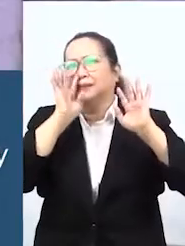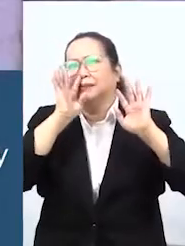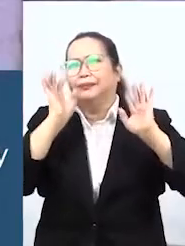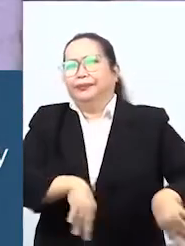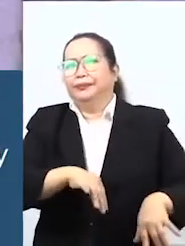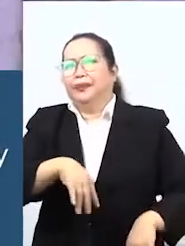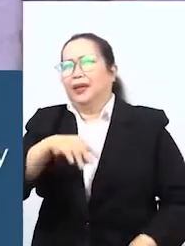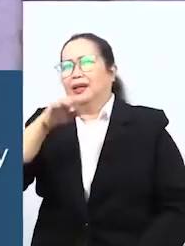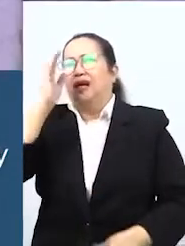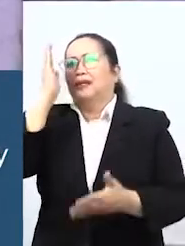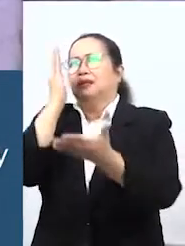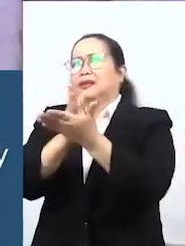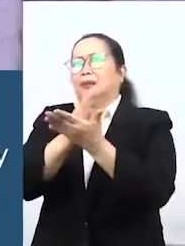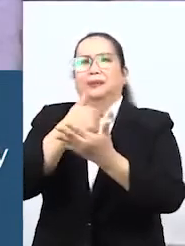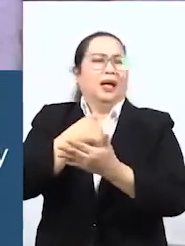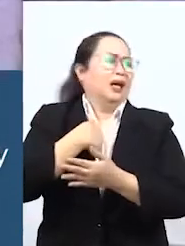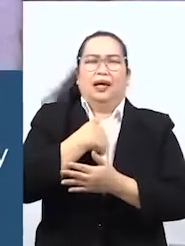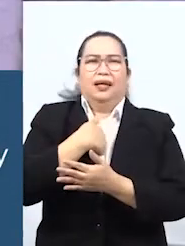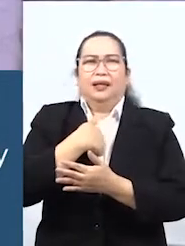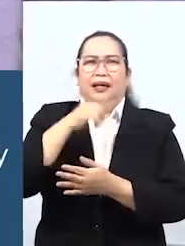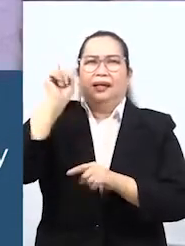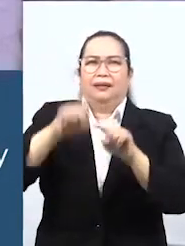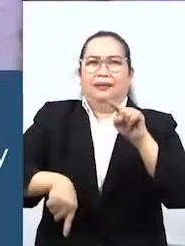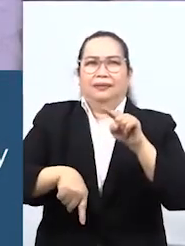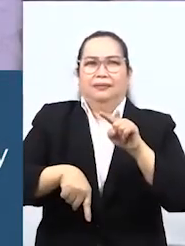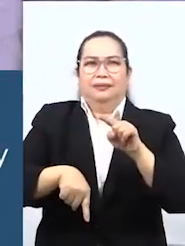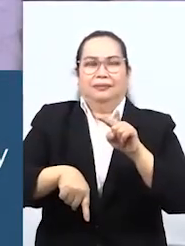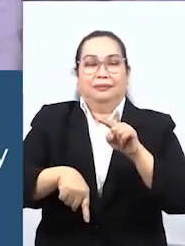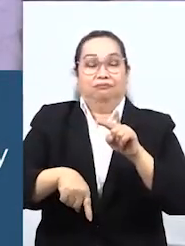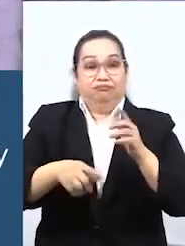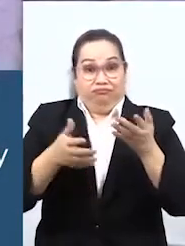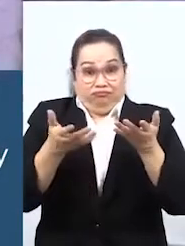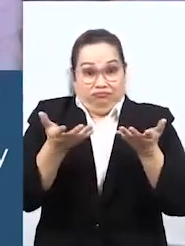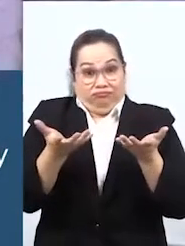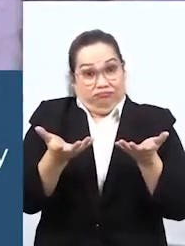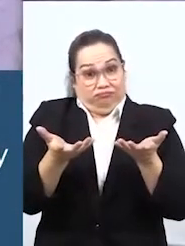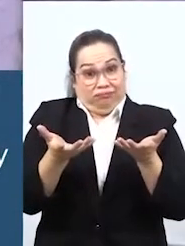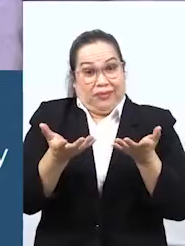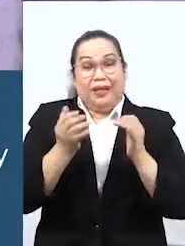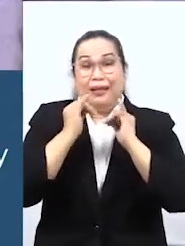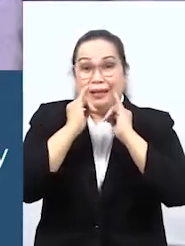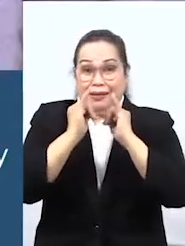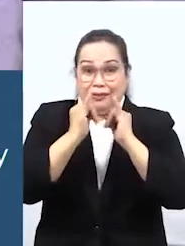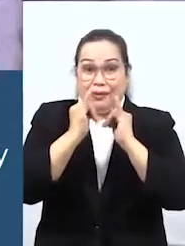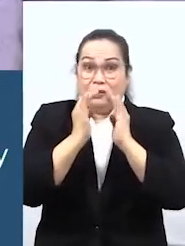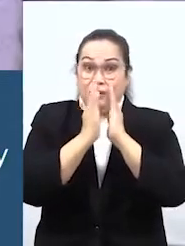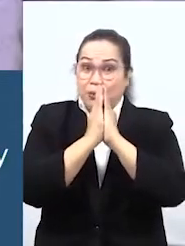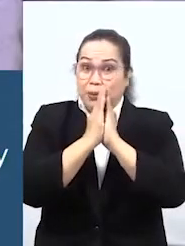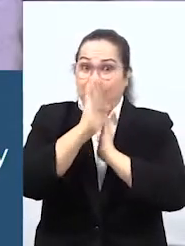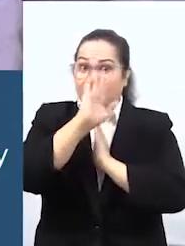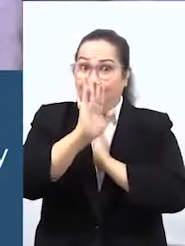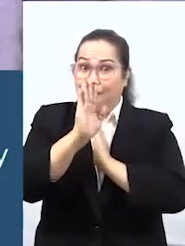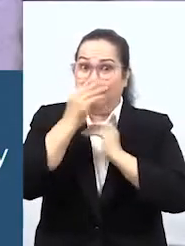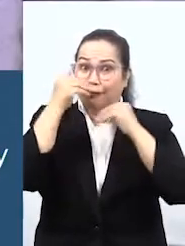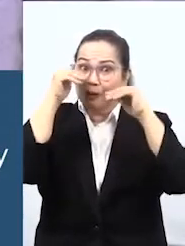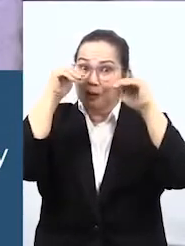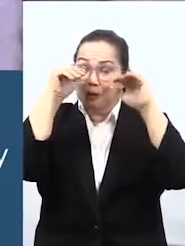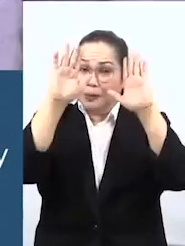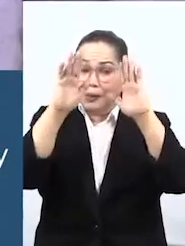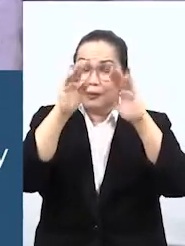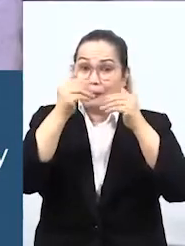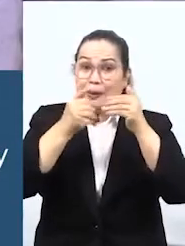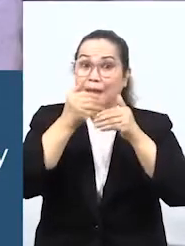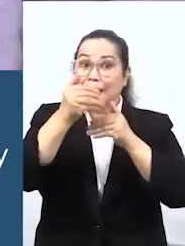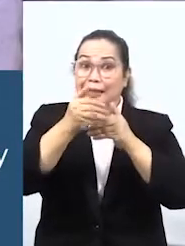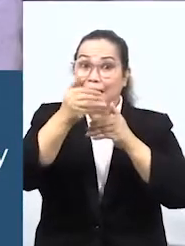ayoko na h ko na kaya the instruction to pray and never give up fits the preceding